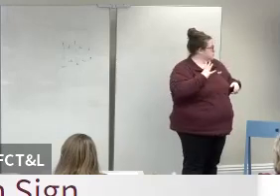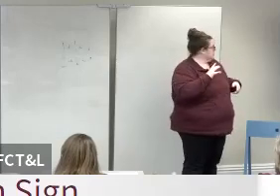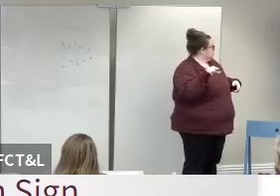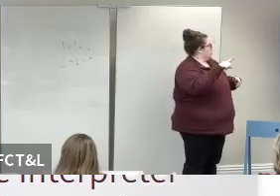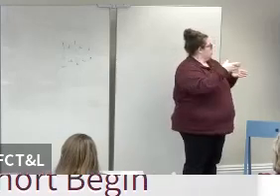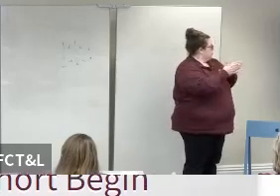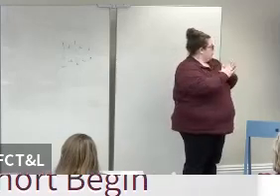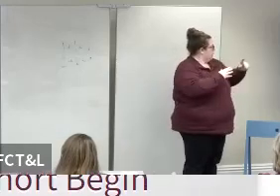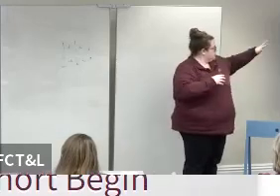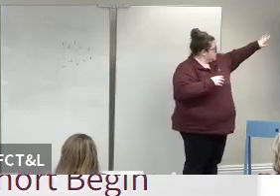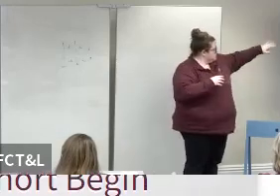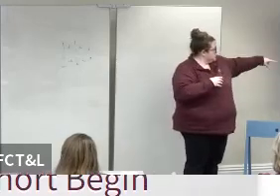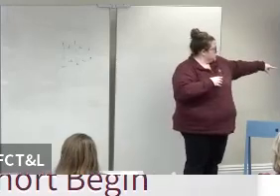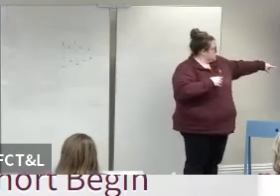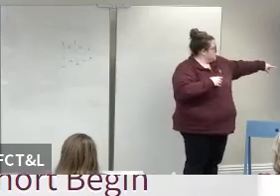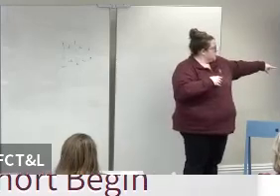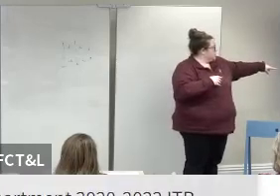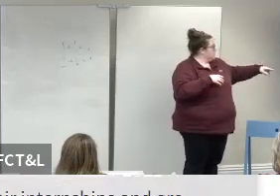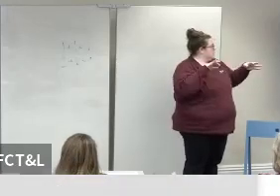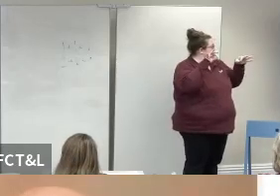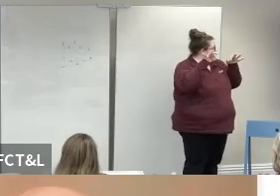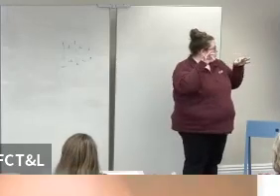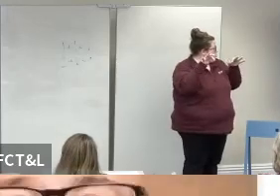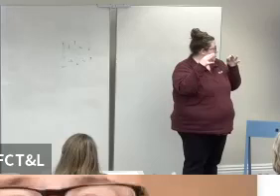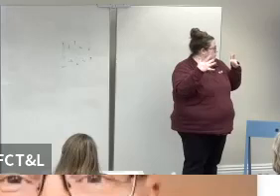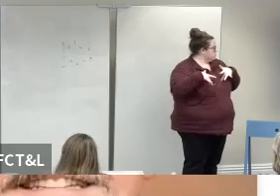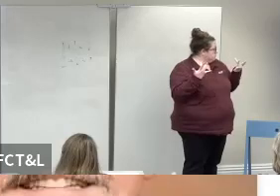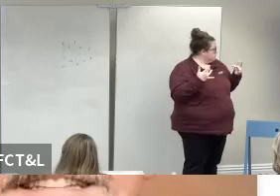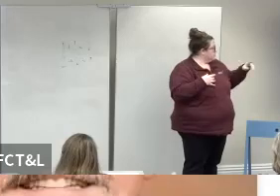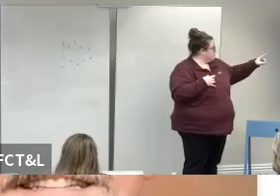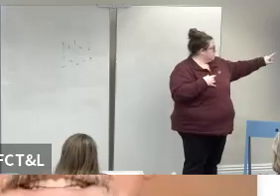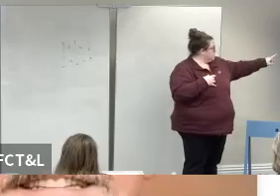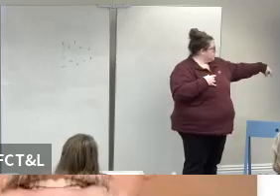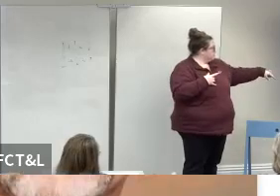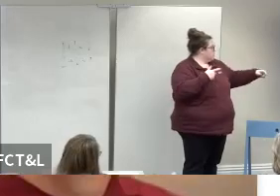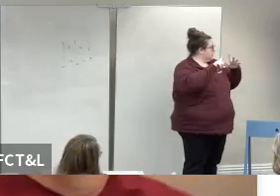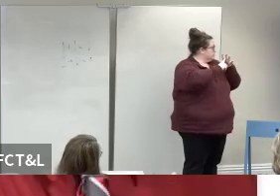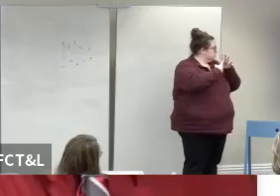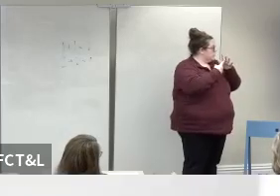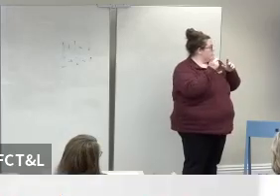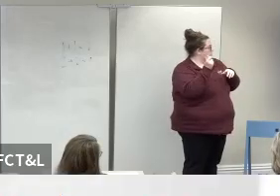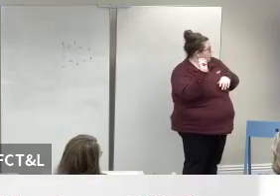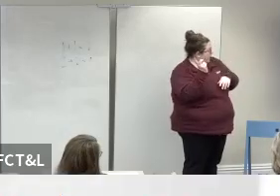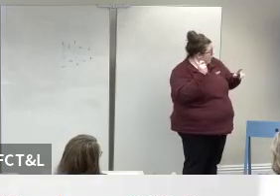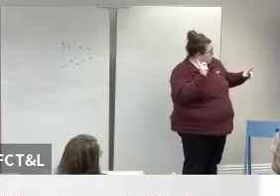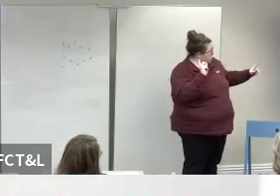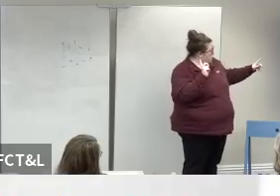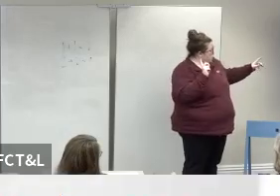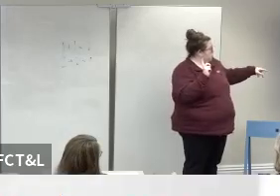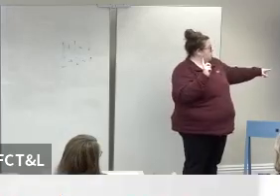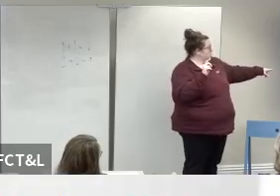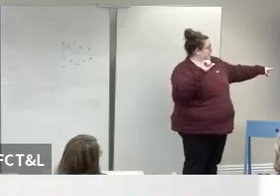just put in your demographic information, your name and so forth, what it's asking for, description, date,